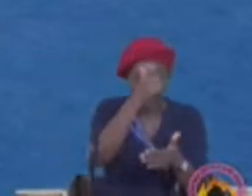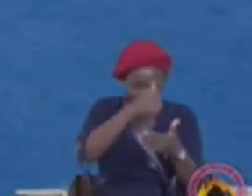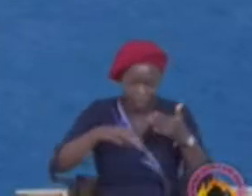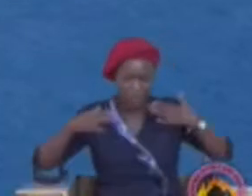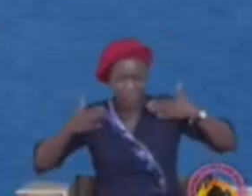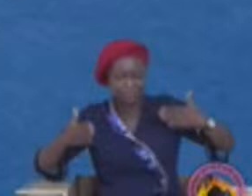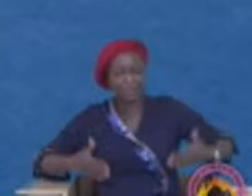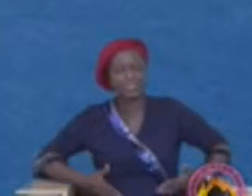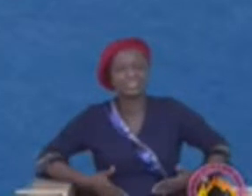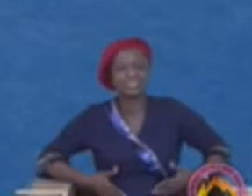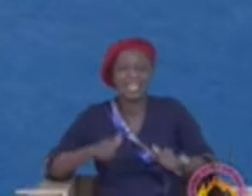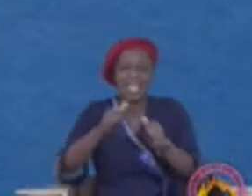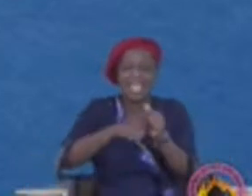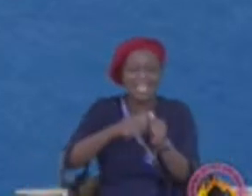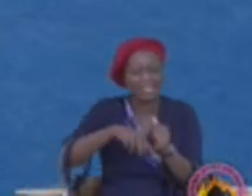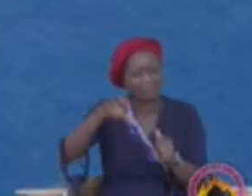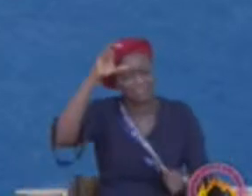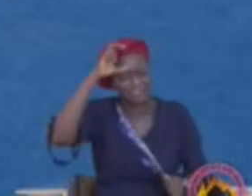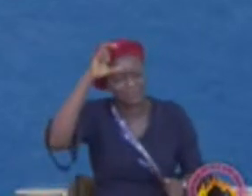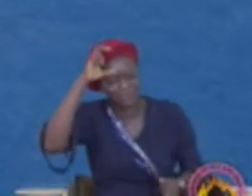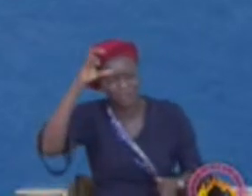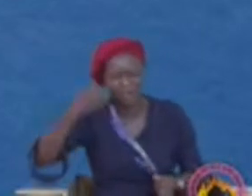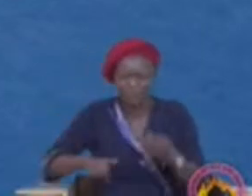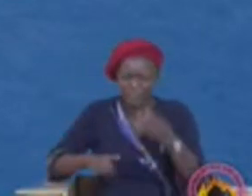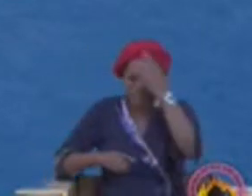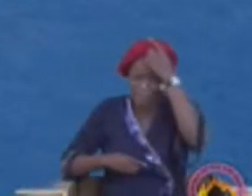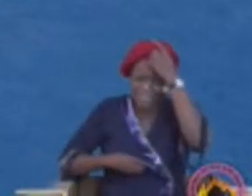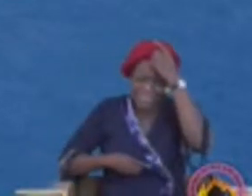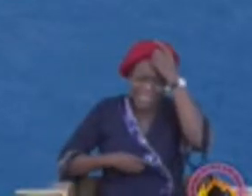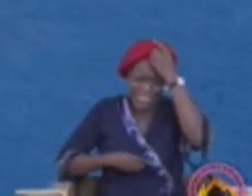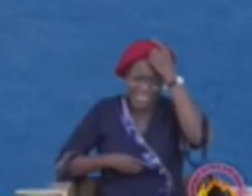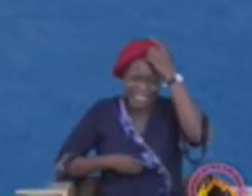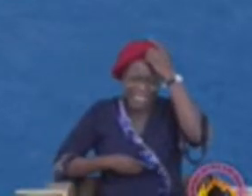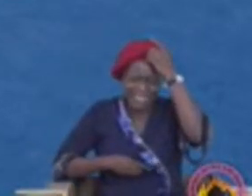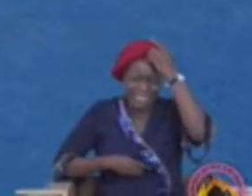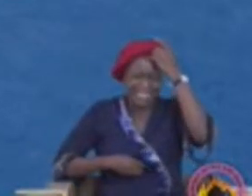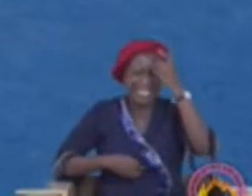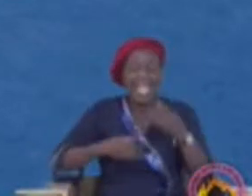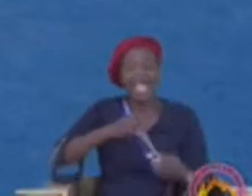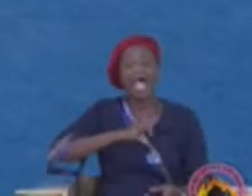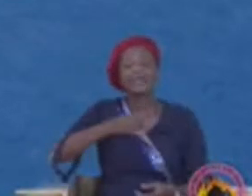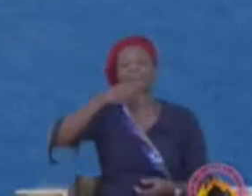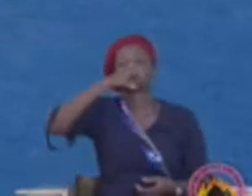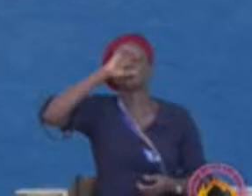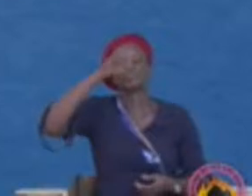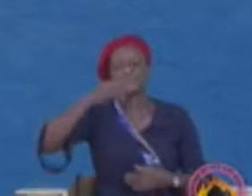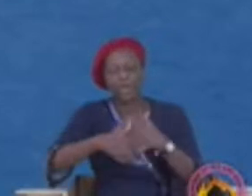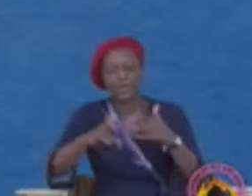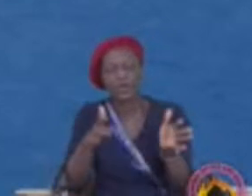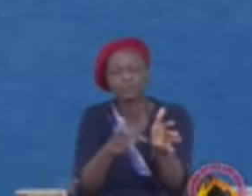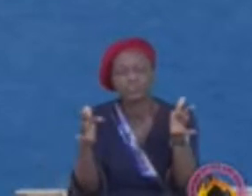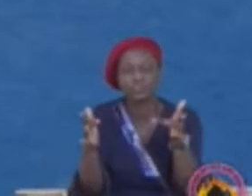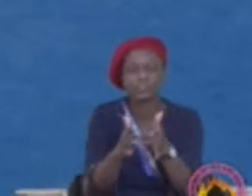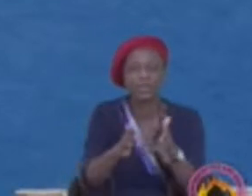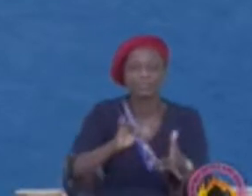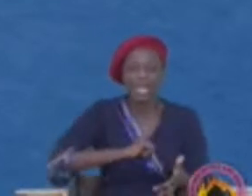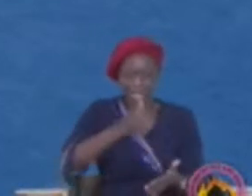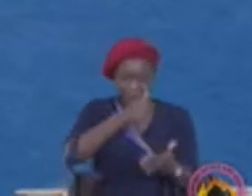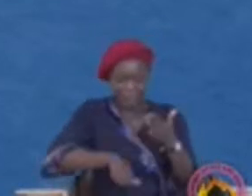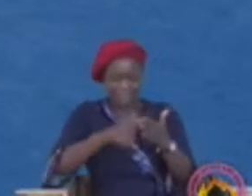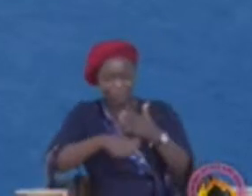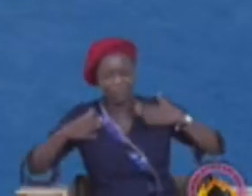system. Every demon of infirmity. Do it prophetically. I drink the blood of Jesus. Pass out from my body